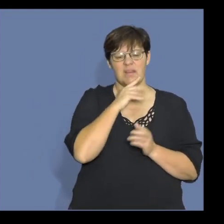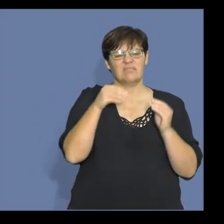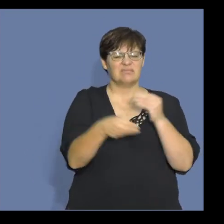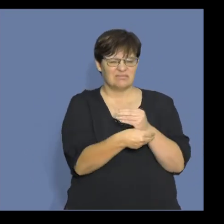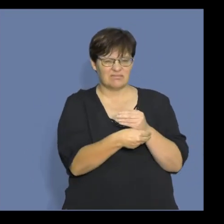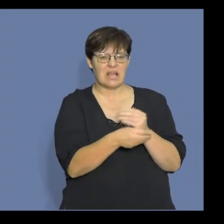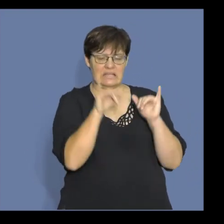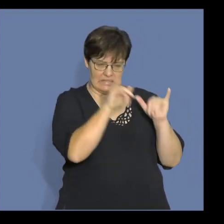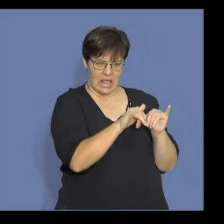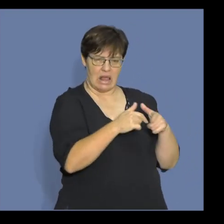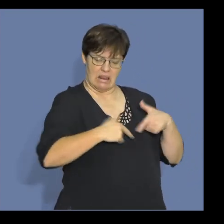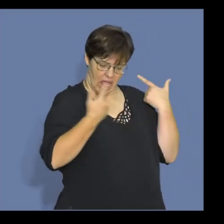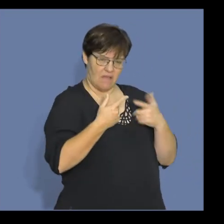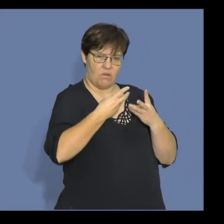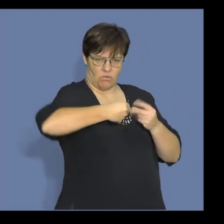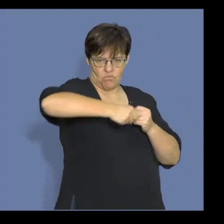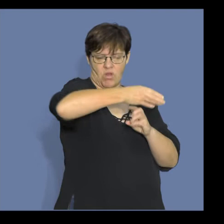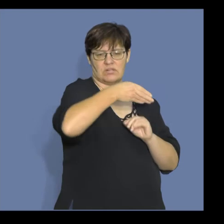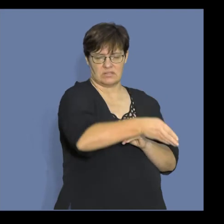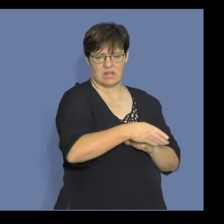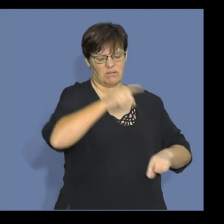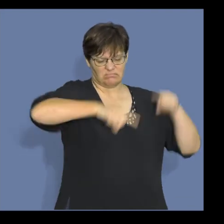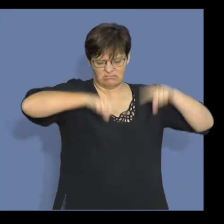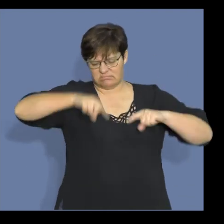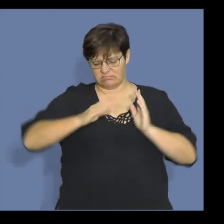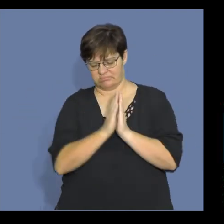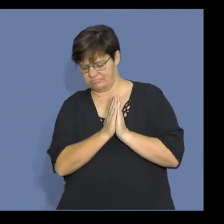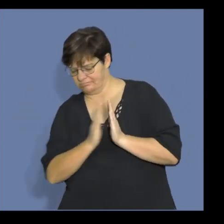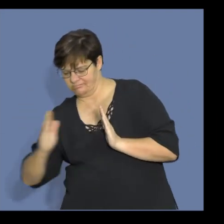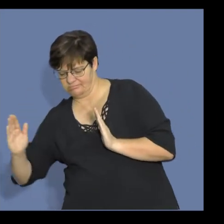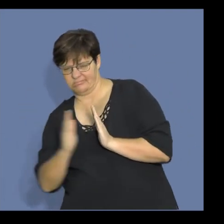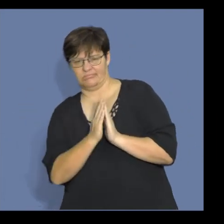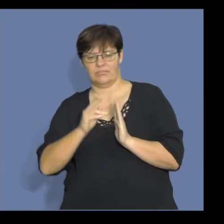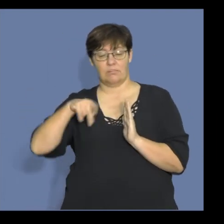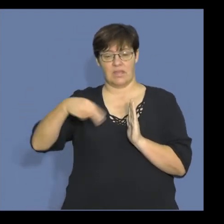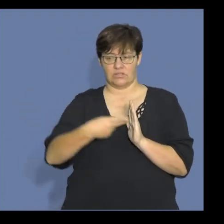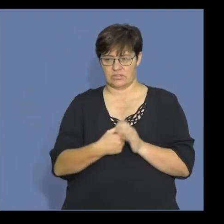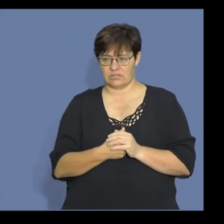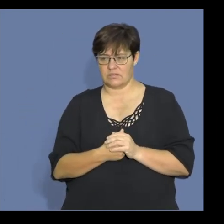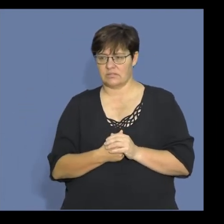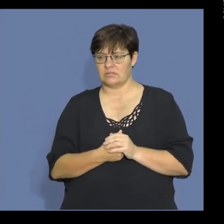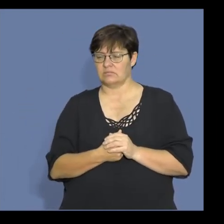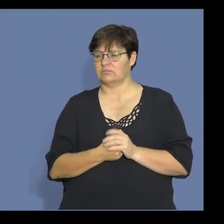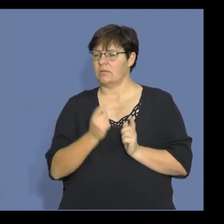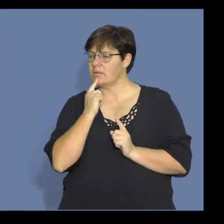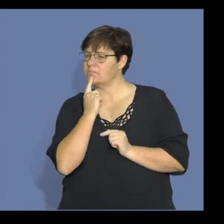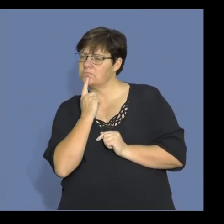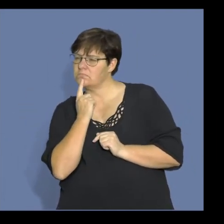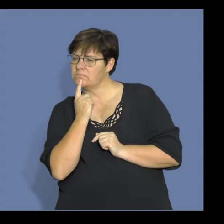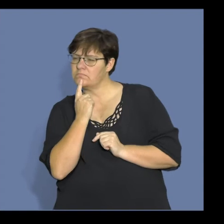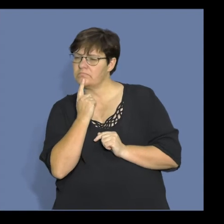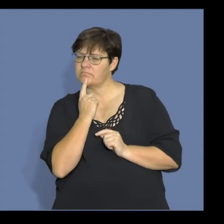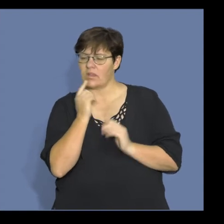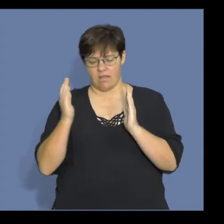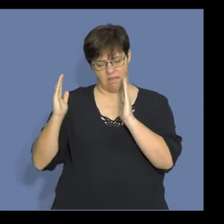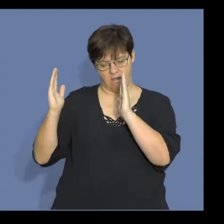invertebrates, that live in soil. And so here we've got a range of different pHs of soils, and we've got an illustration of where, or the